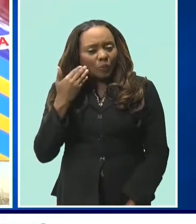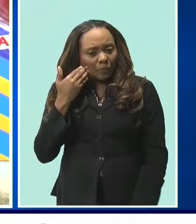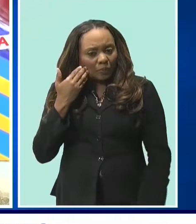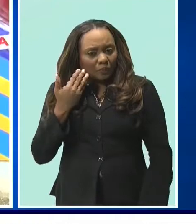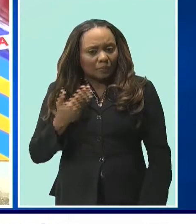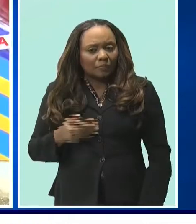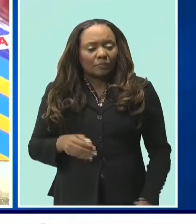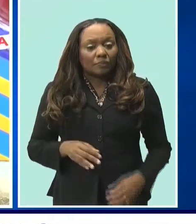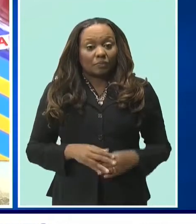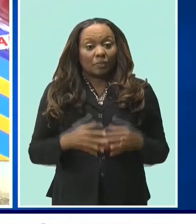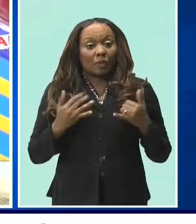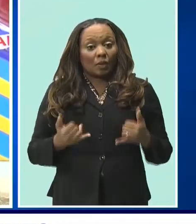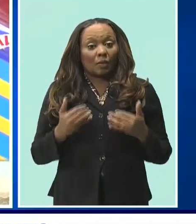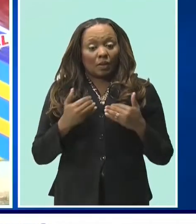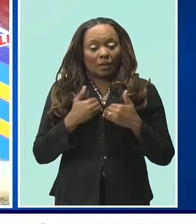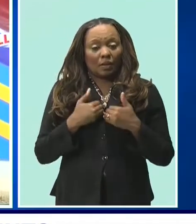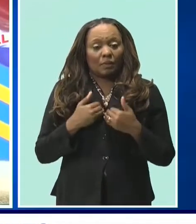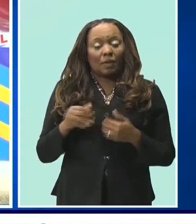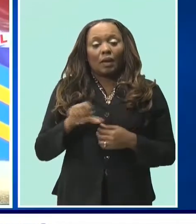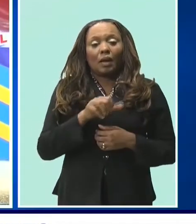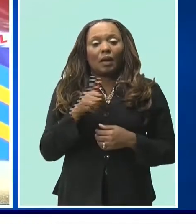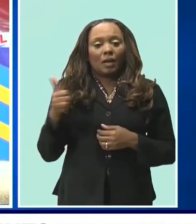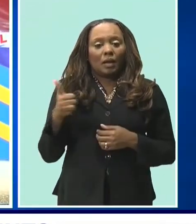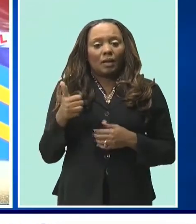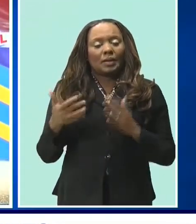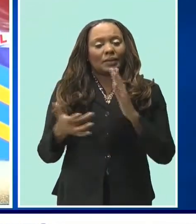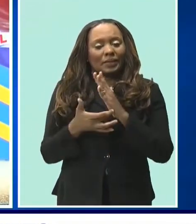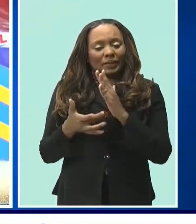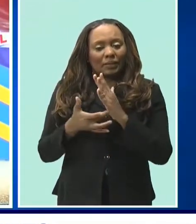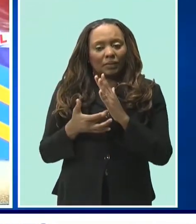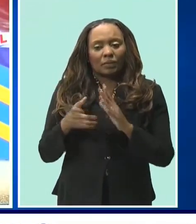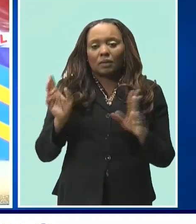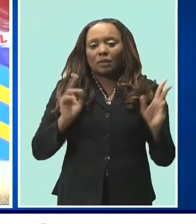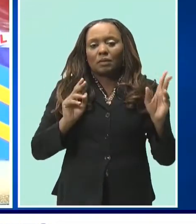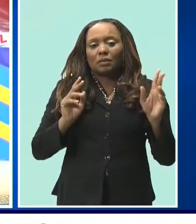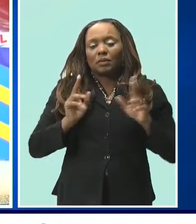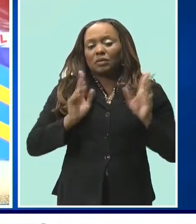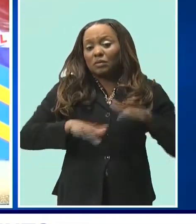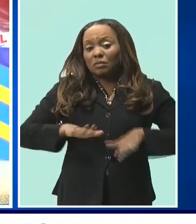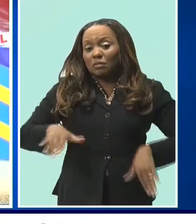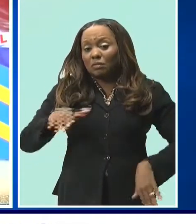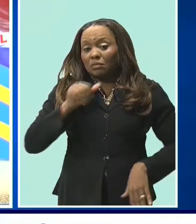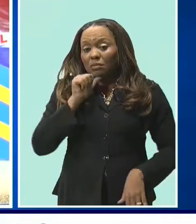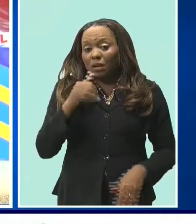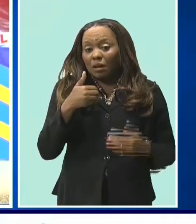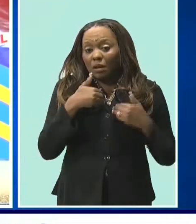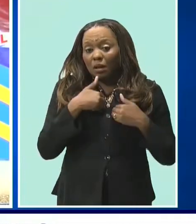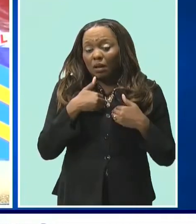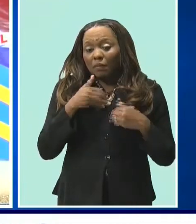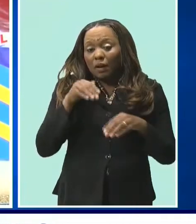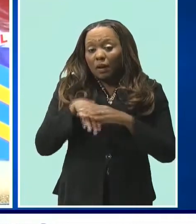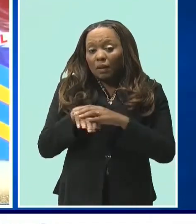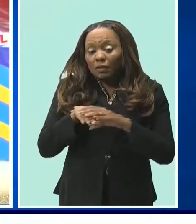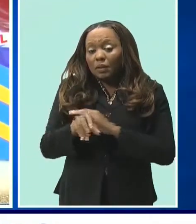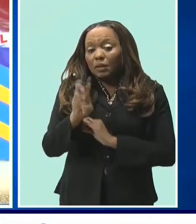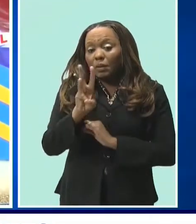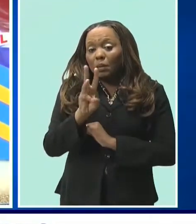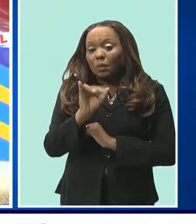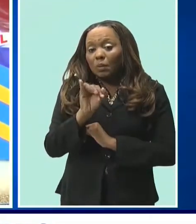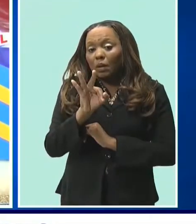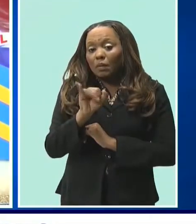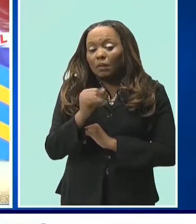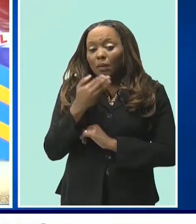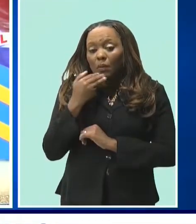MiFi devices for the ones who didn't have the internet or have Wi-Fi accessibility, because